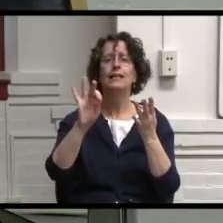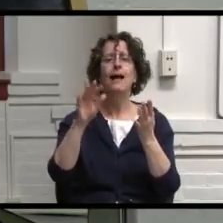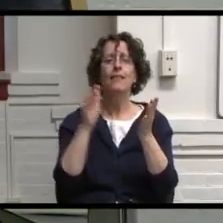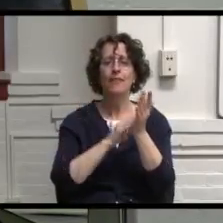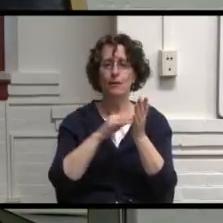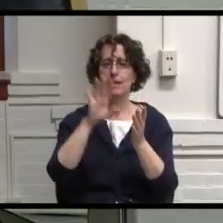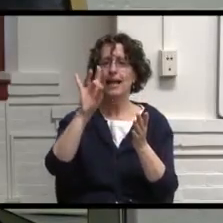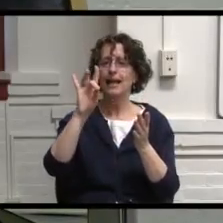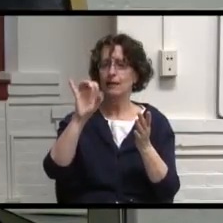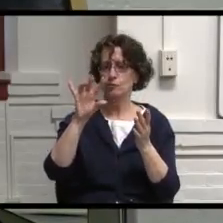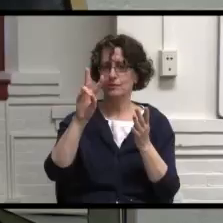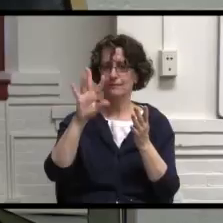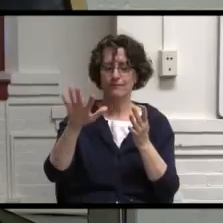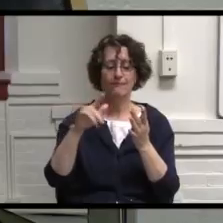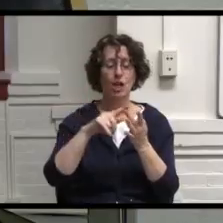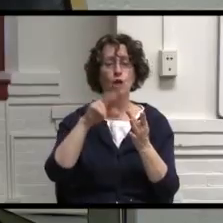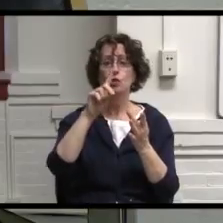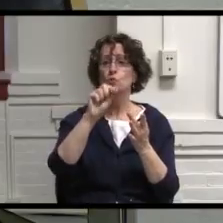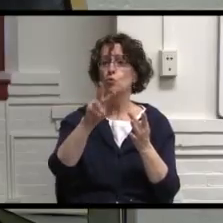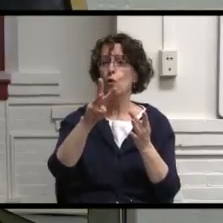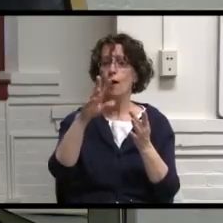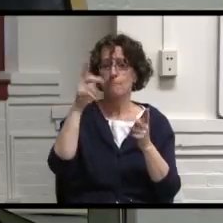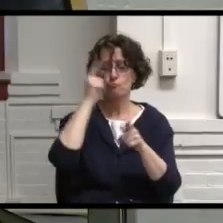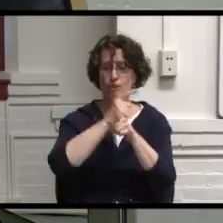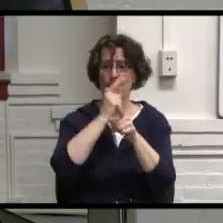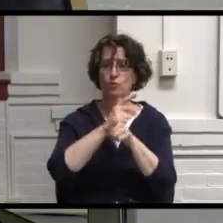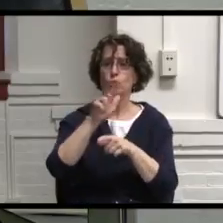$29,875, Daw Brothers